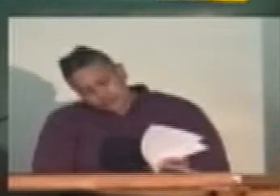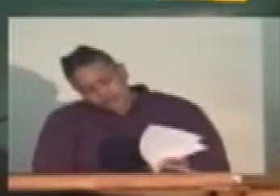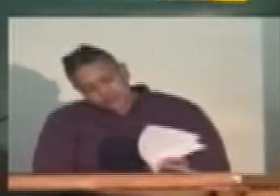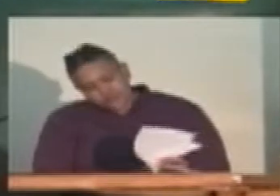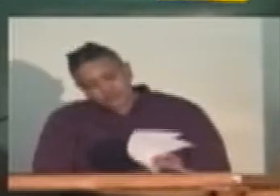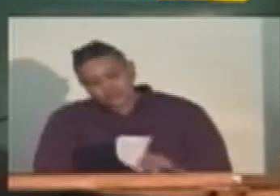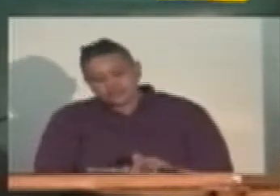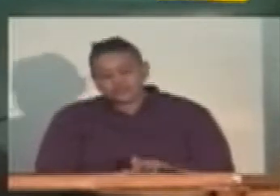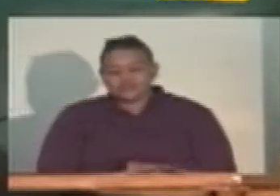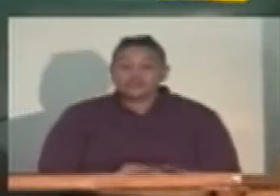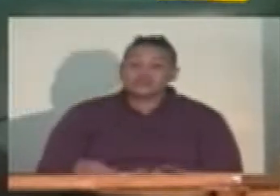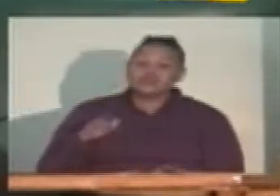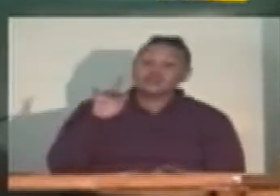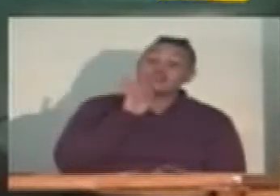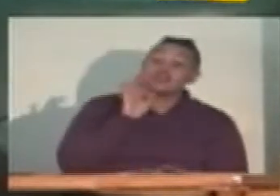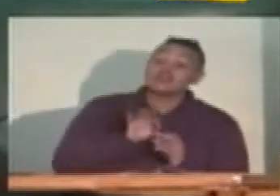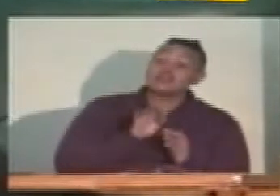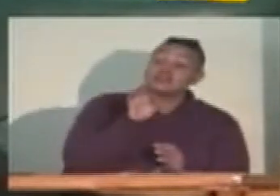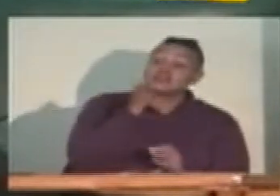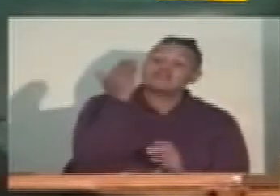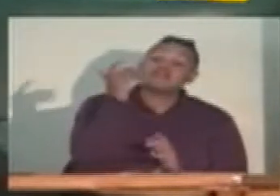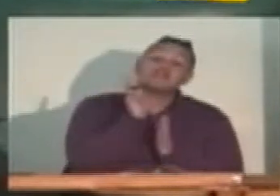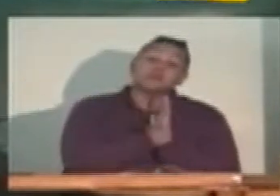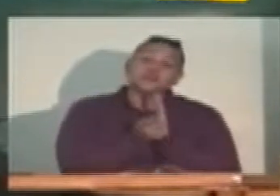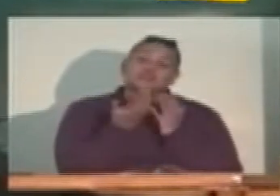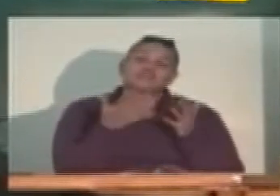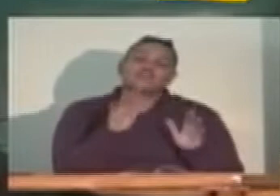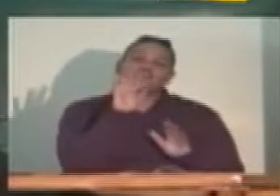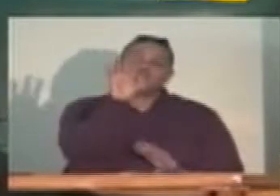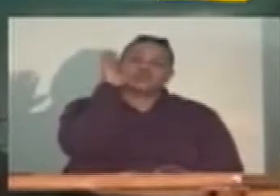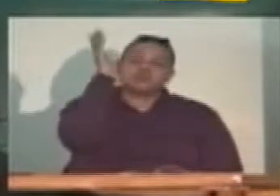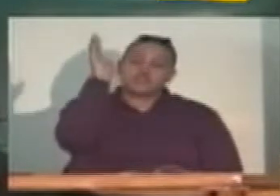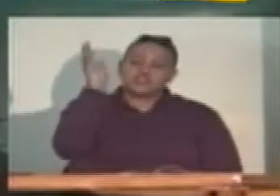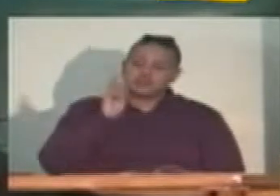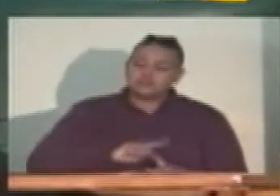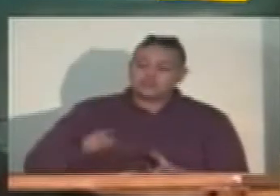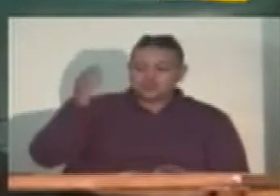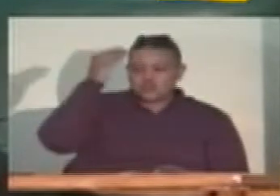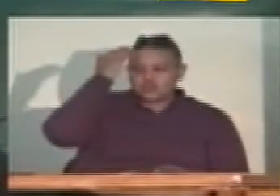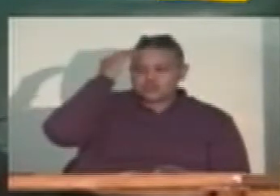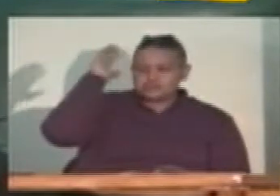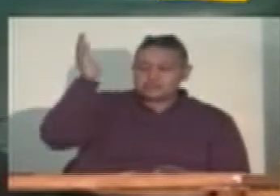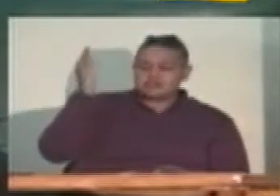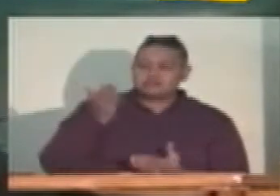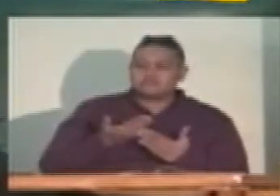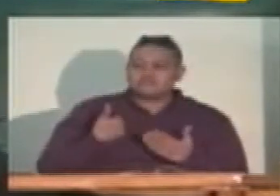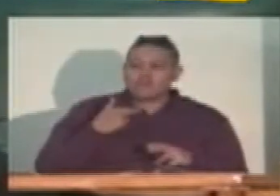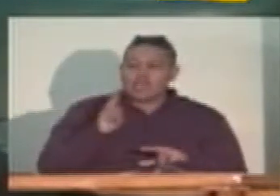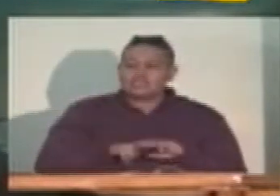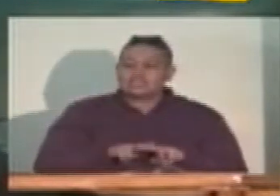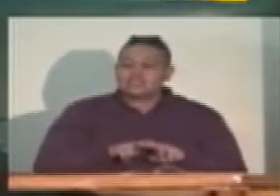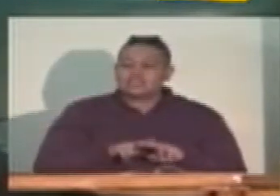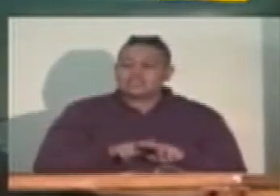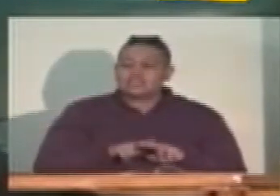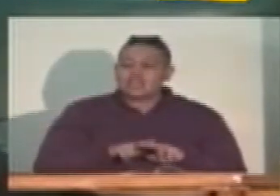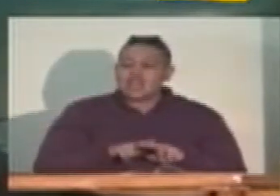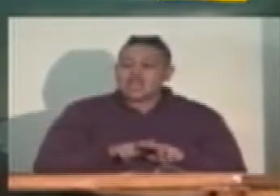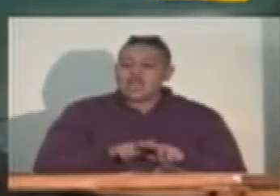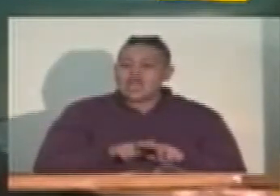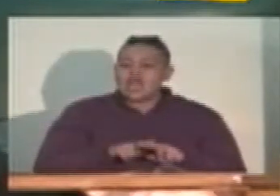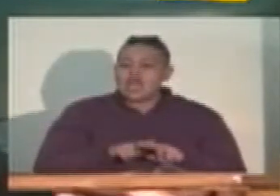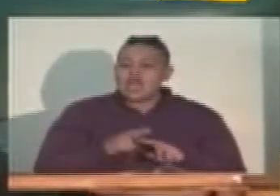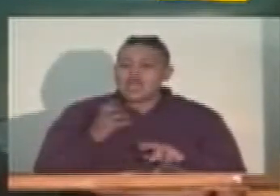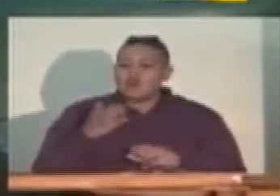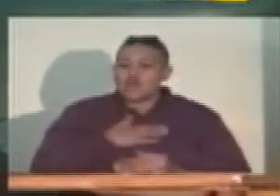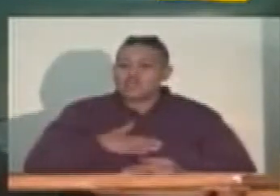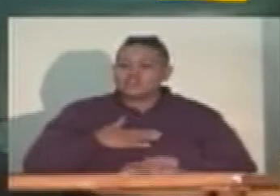by 15 minutes to enable him to complete his presentation. But you know, Mr. Speaker, before I take my seat, I would